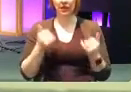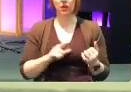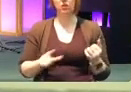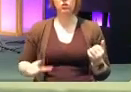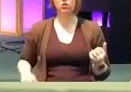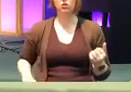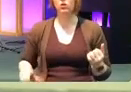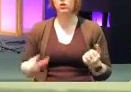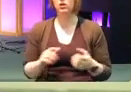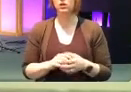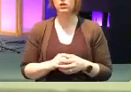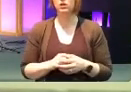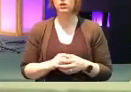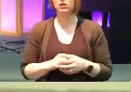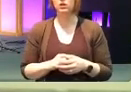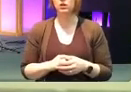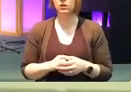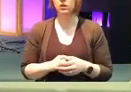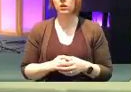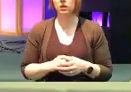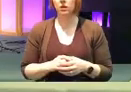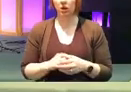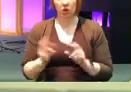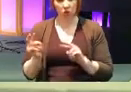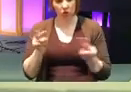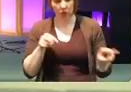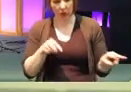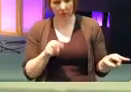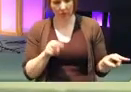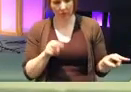Lord, look upon their threats